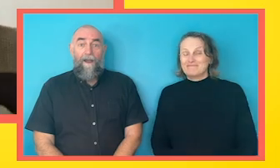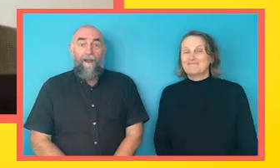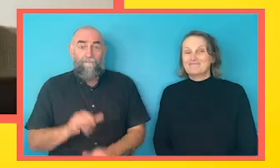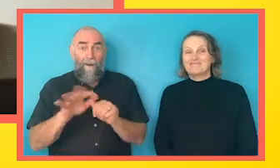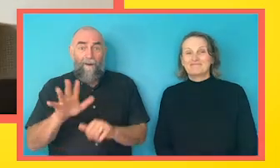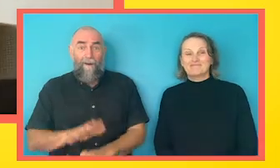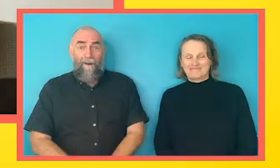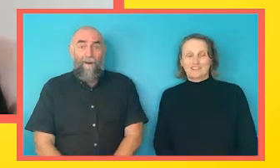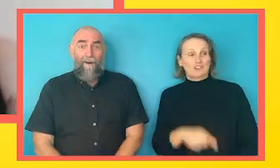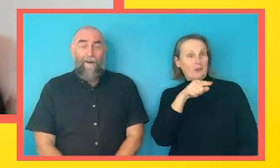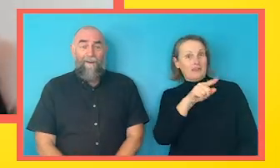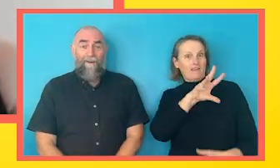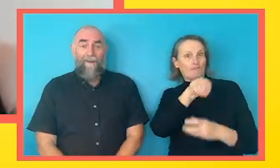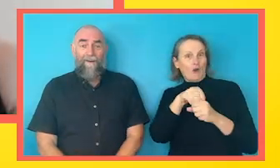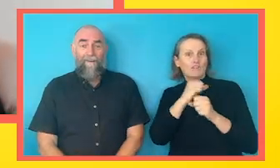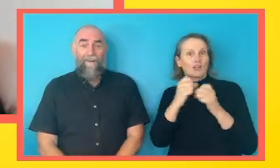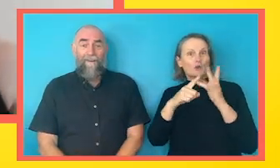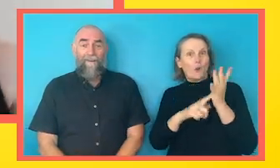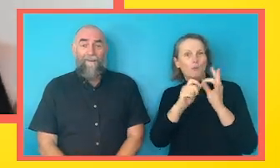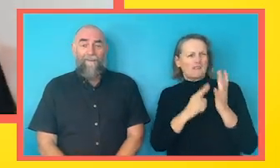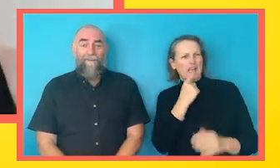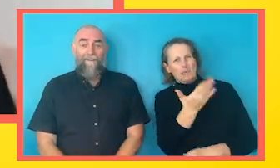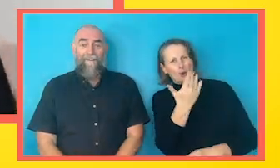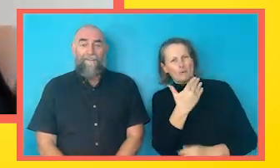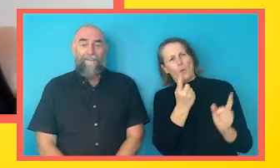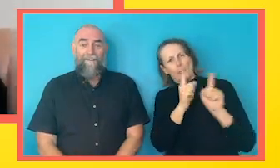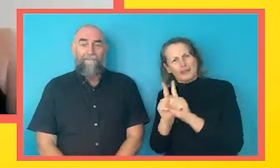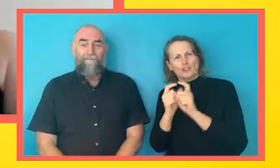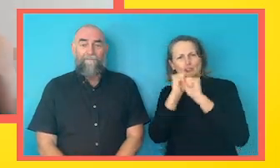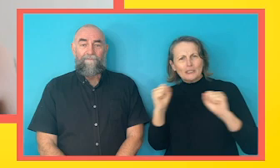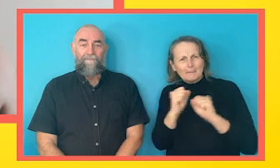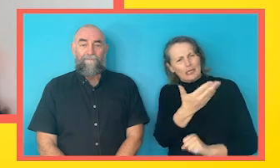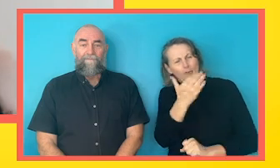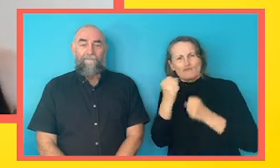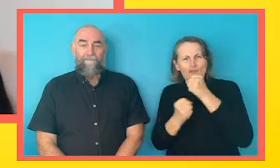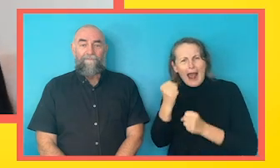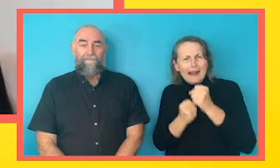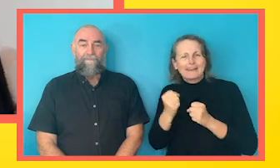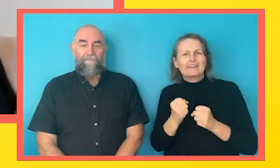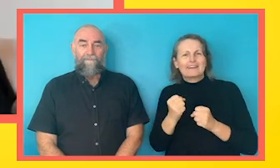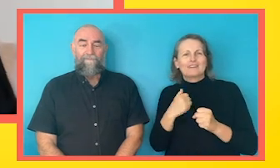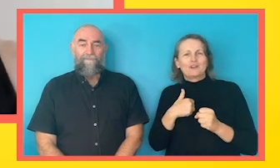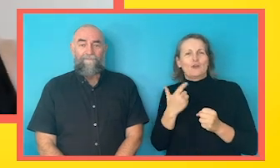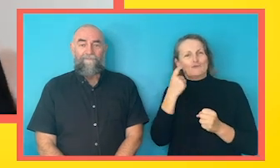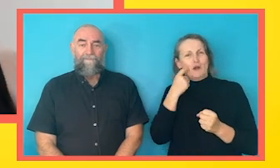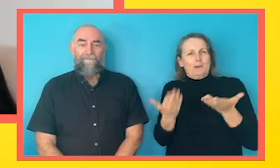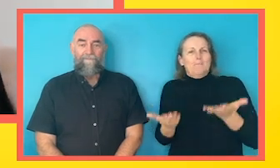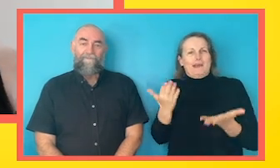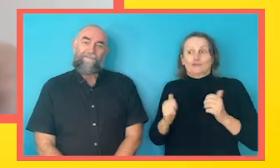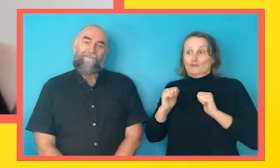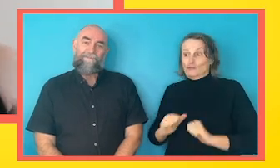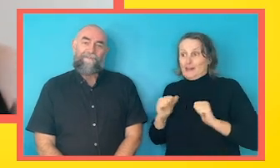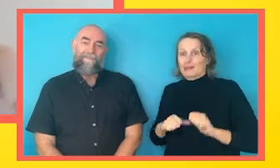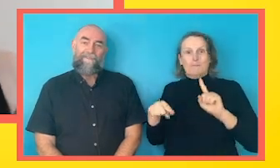playing goalball, I'm now like, oh, well, you got to come to the gym with me. Or like, come on, you can come for a run with me. And so that's kind of helped balance that